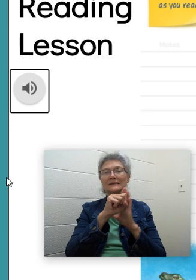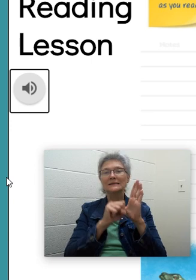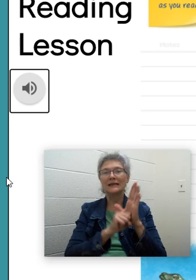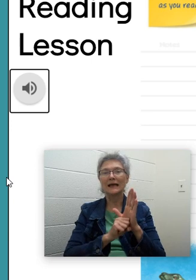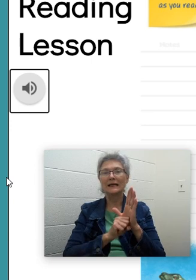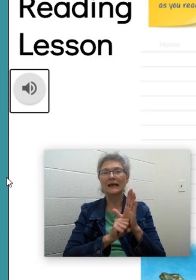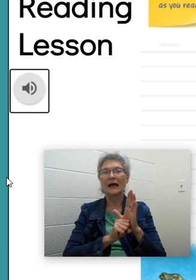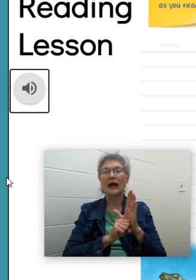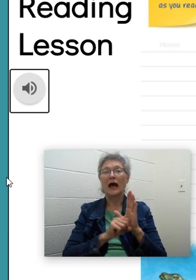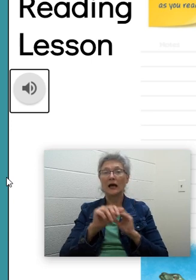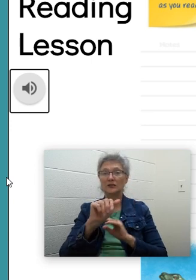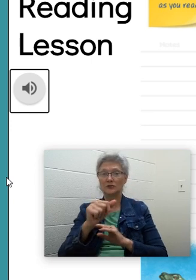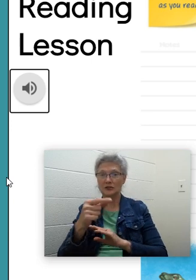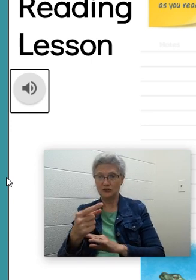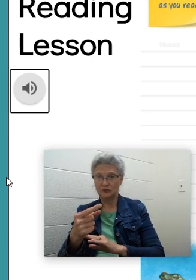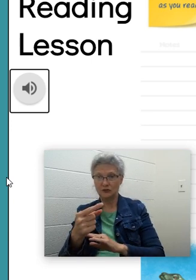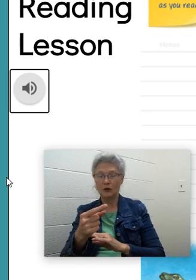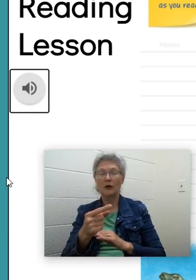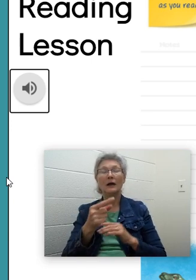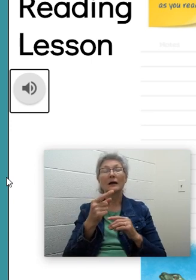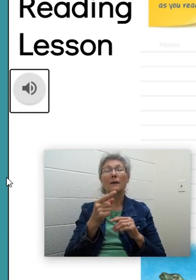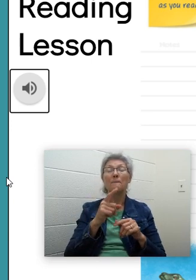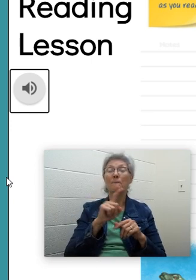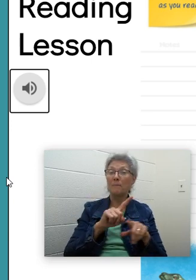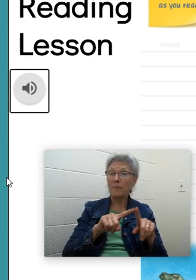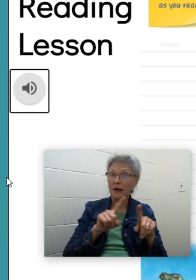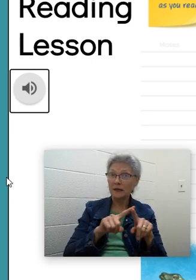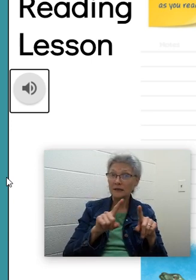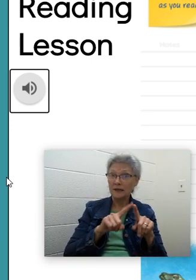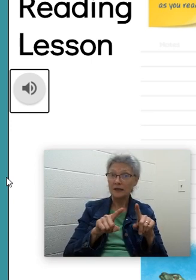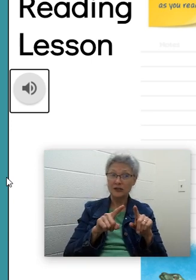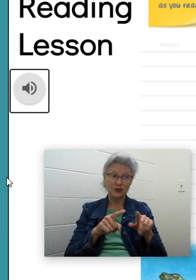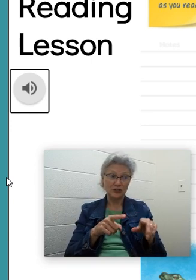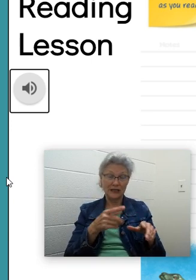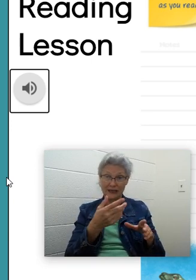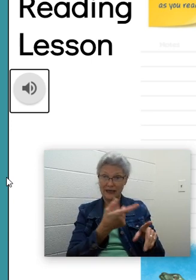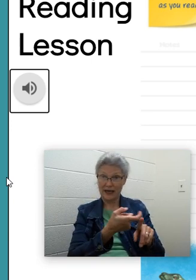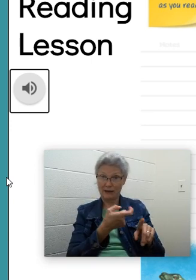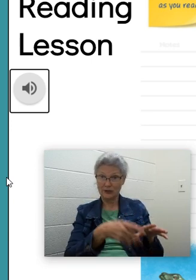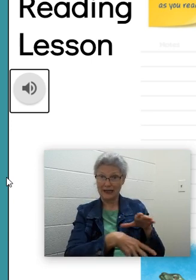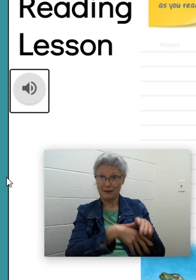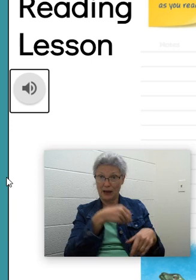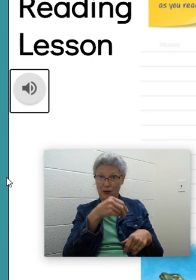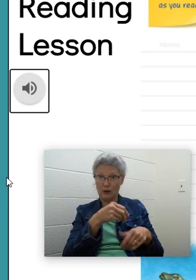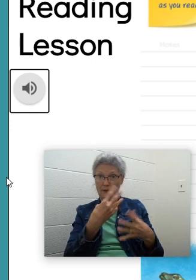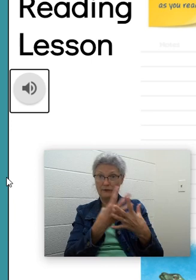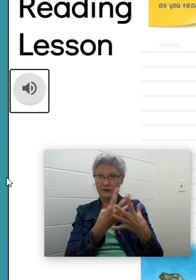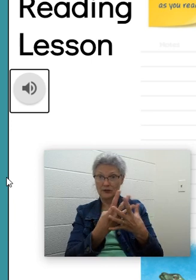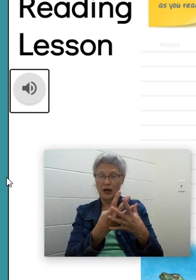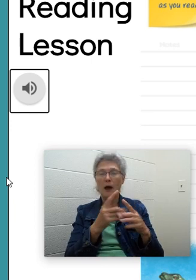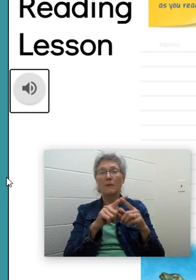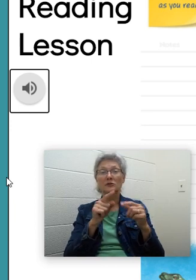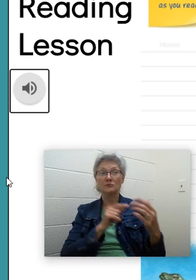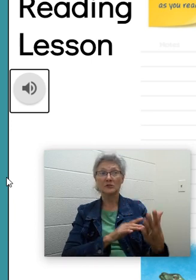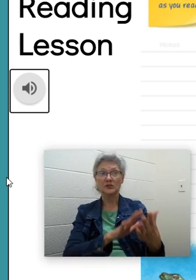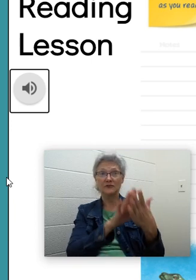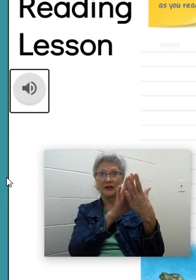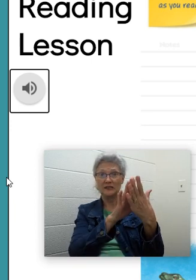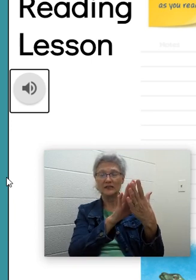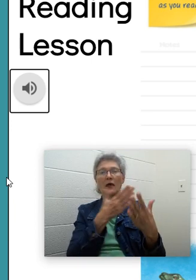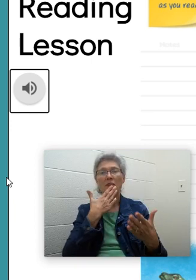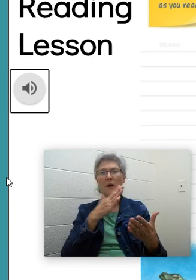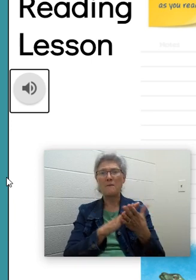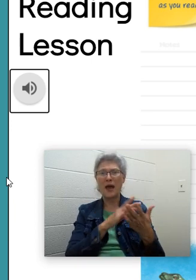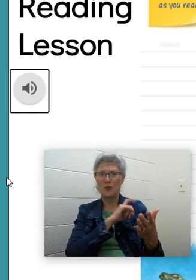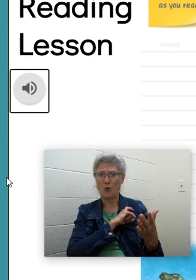but she must first face the ill-tempered and devious warden, who is determined to blame Stanley for yet